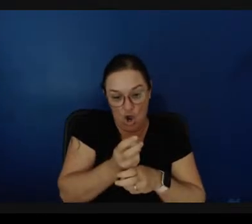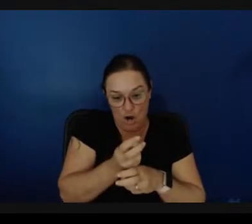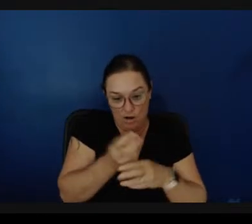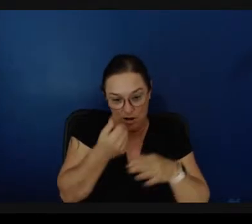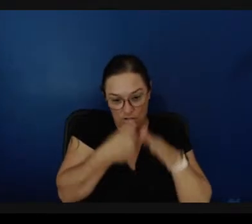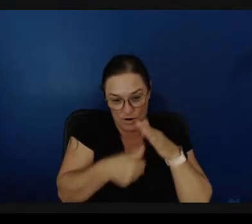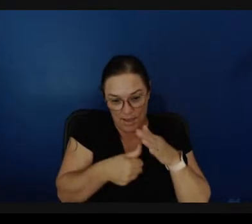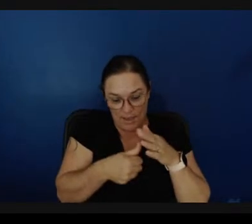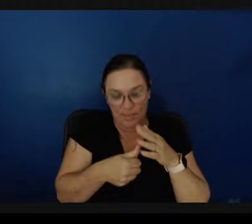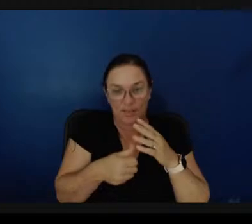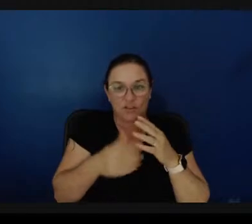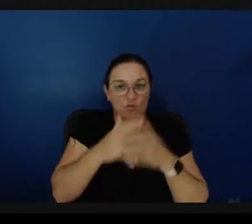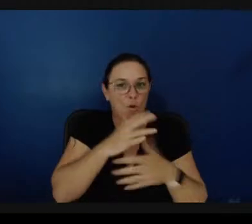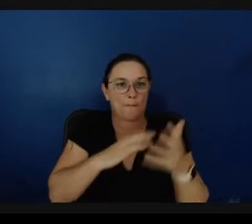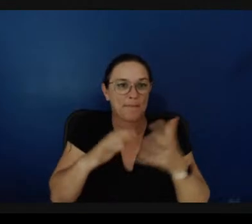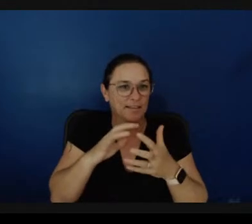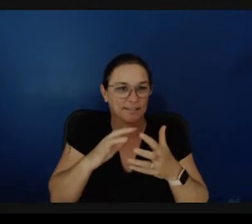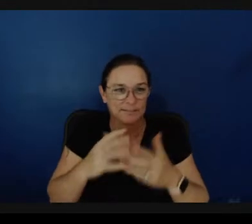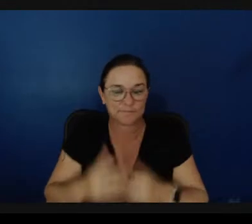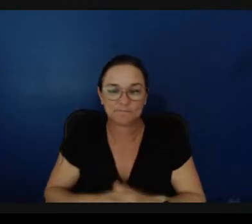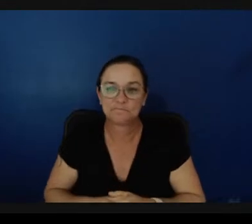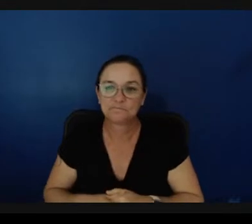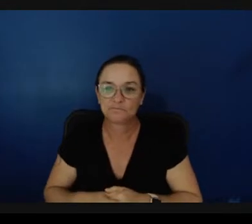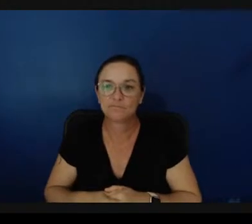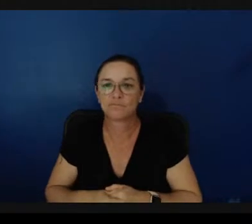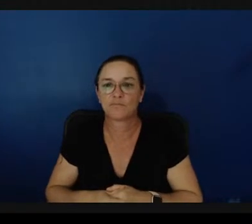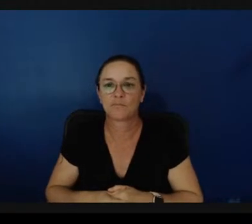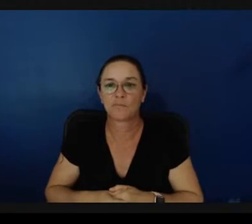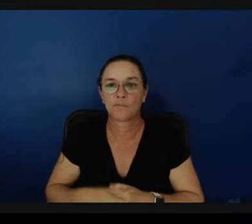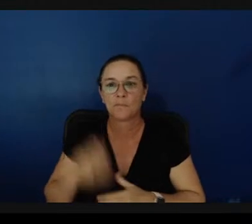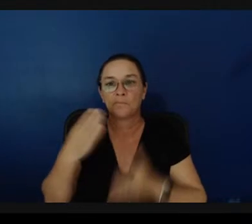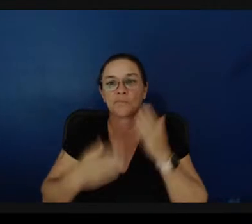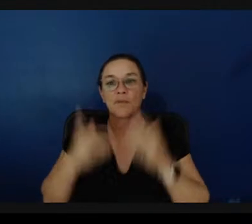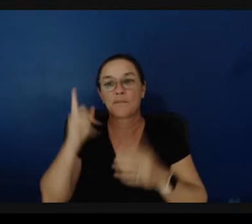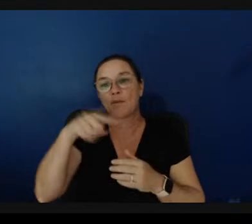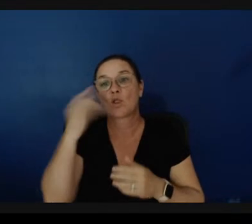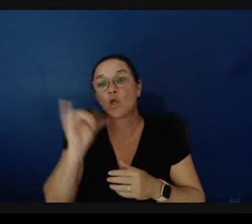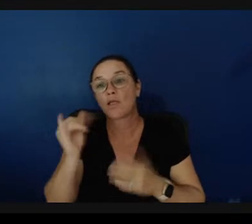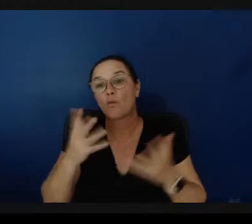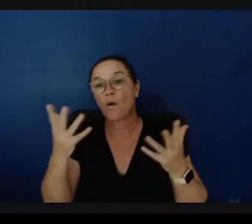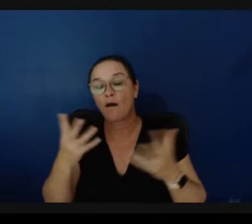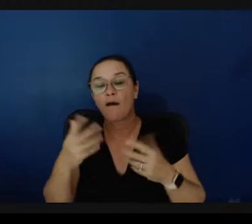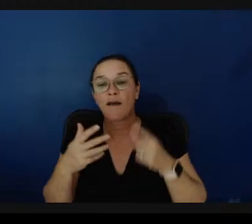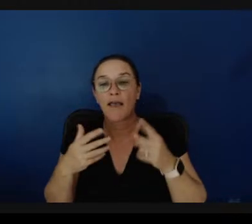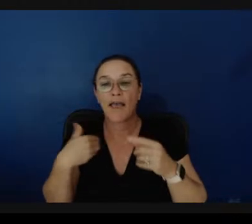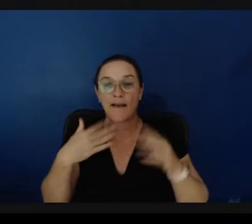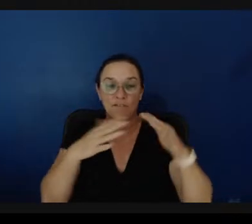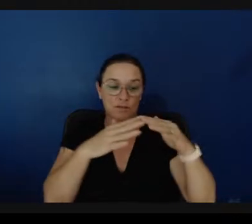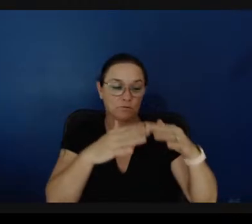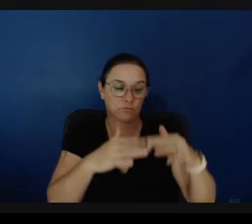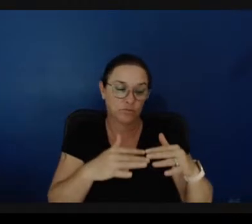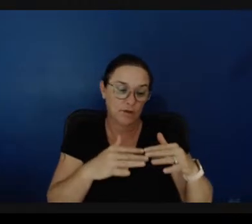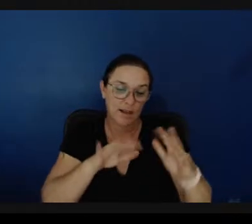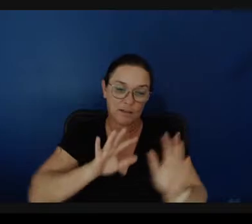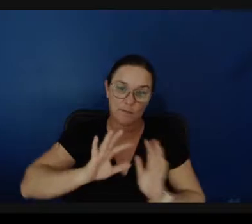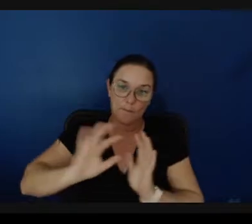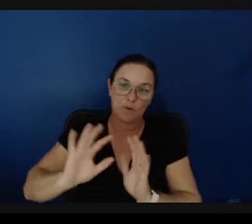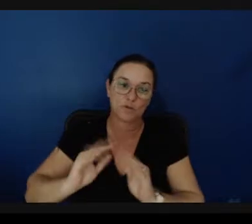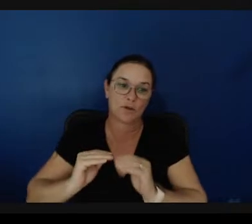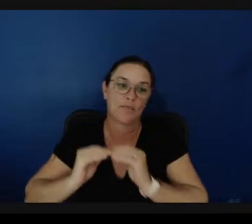other products that are in there. Right, so maybe what it looks like is this stuff is sinking while this stuff is rising, and kind of pushing on this